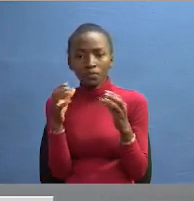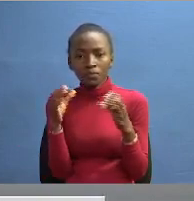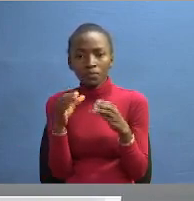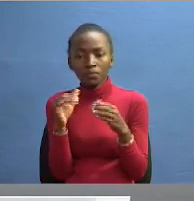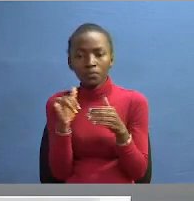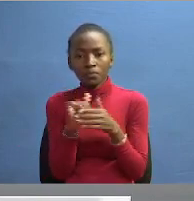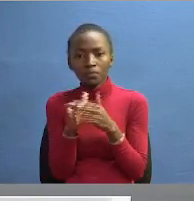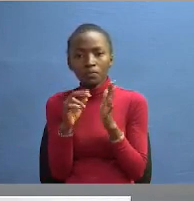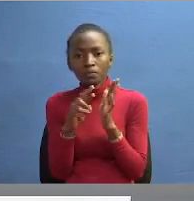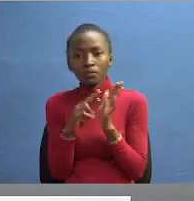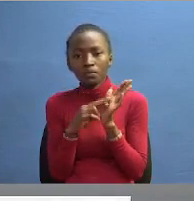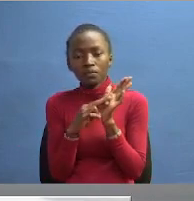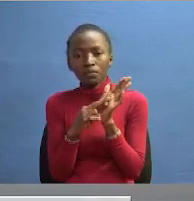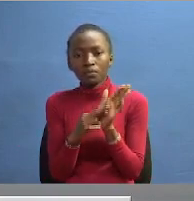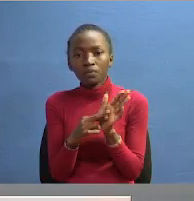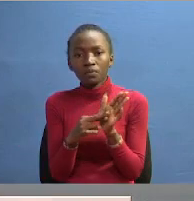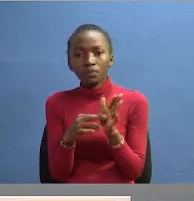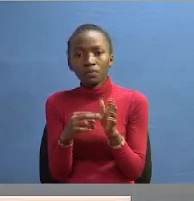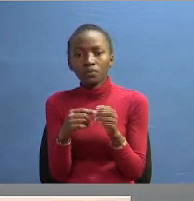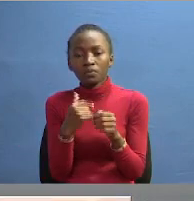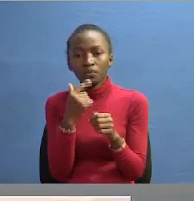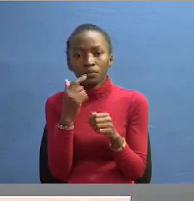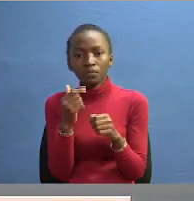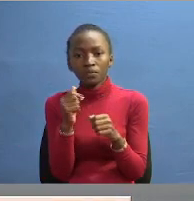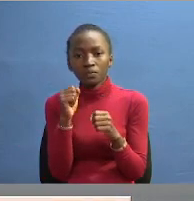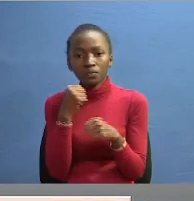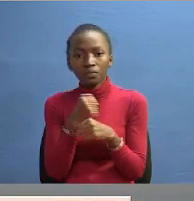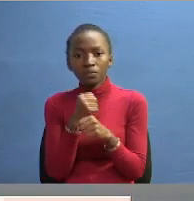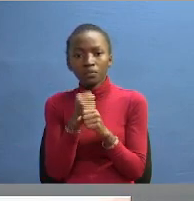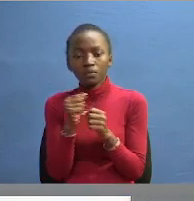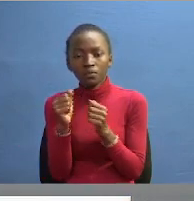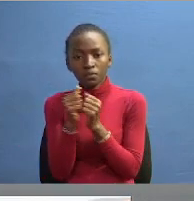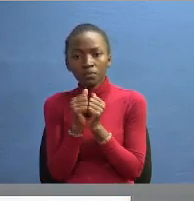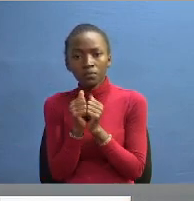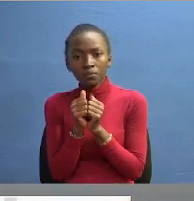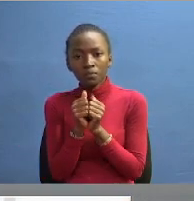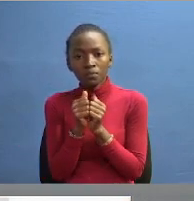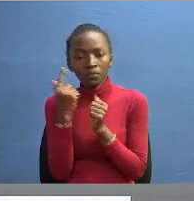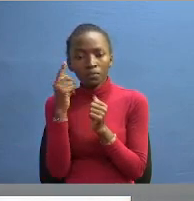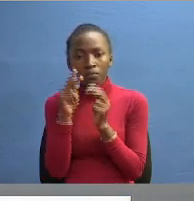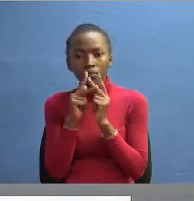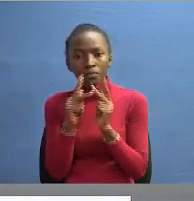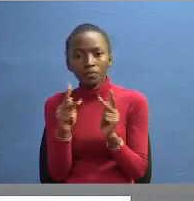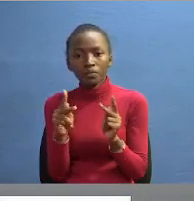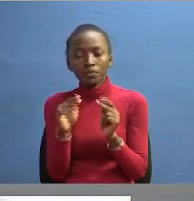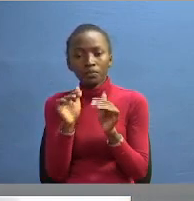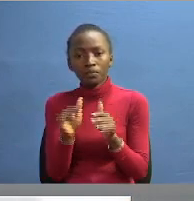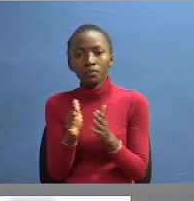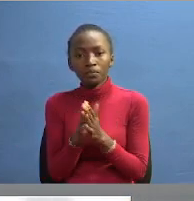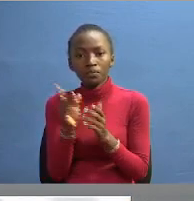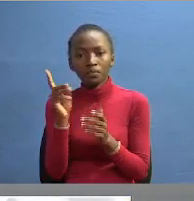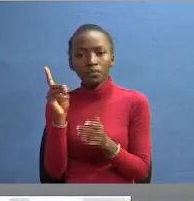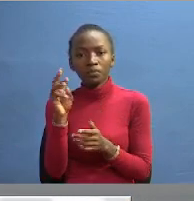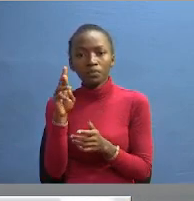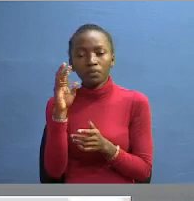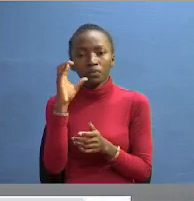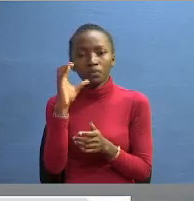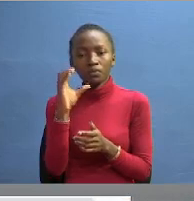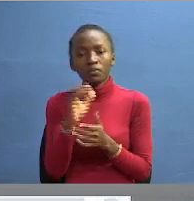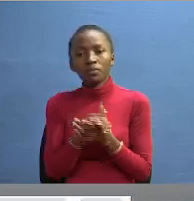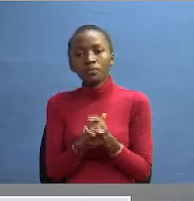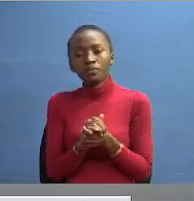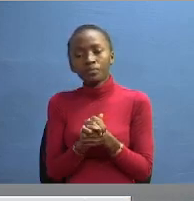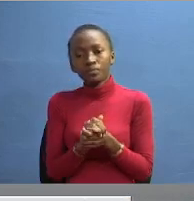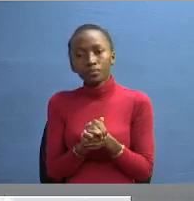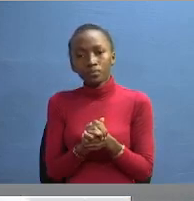process, they committed to working together to ensure that peace, of course, prevails on the eastern part of DRC. And according to the communique that